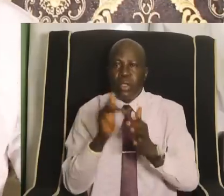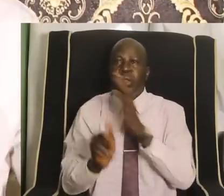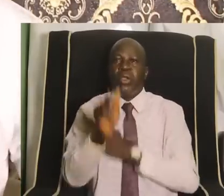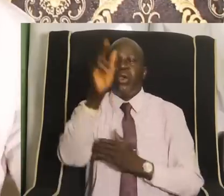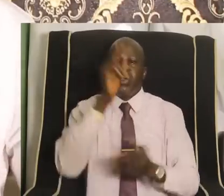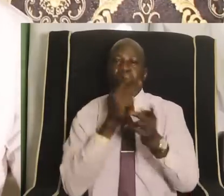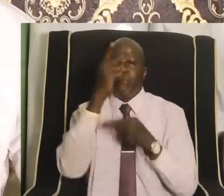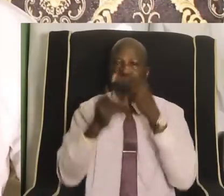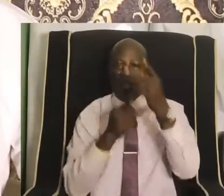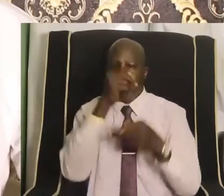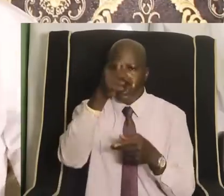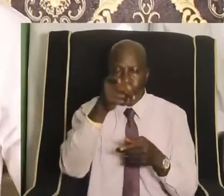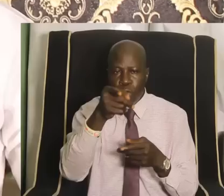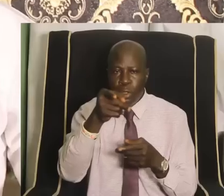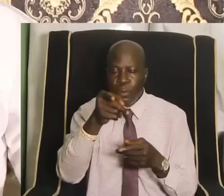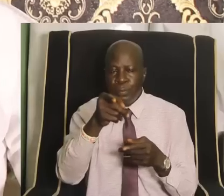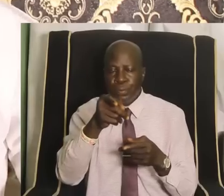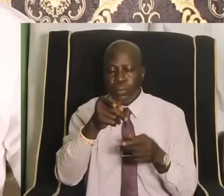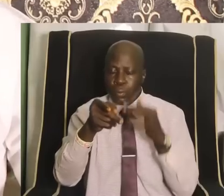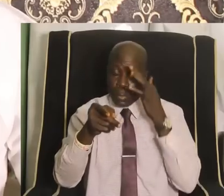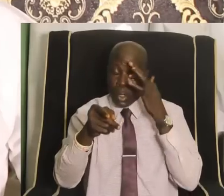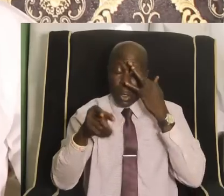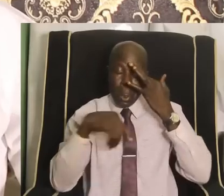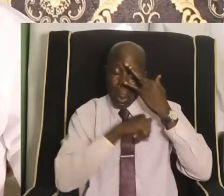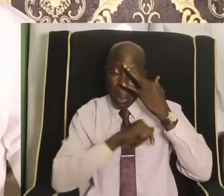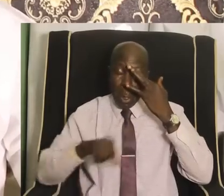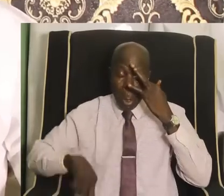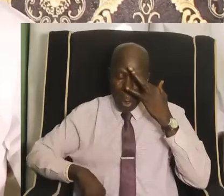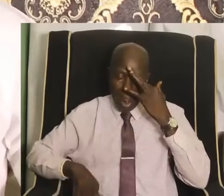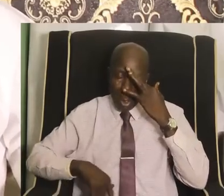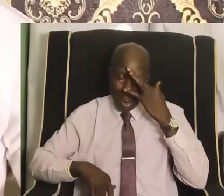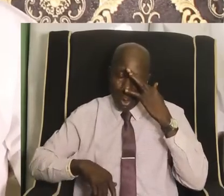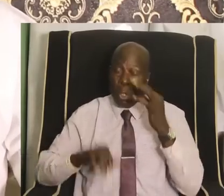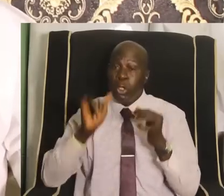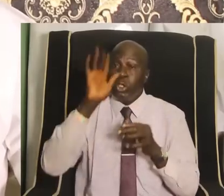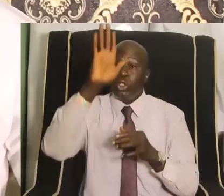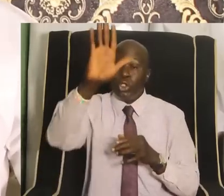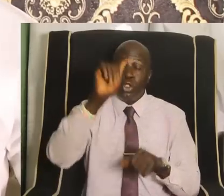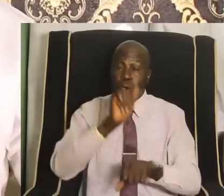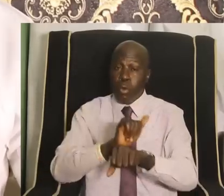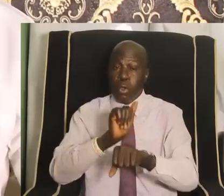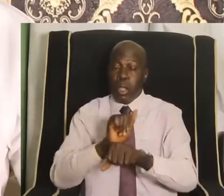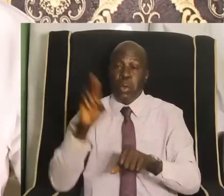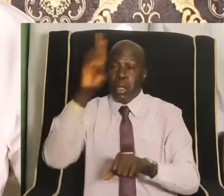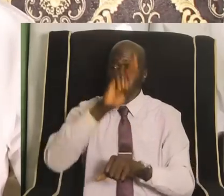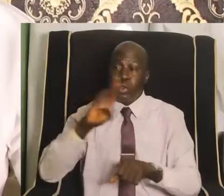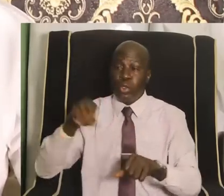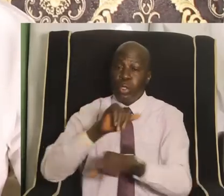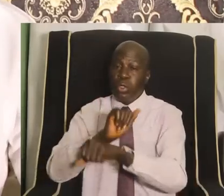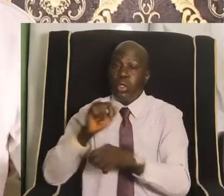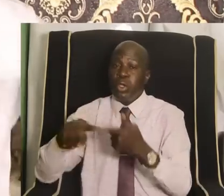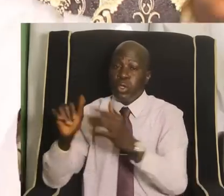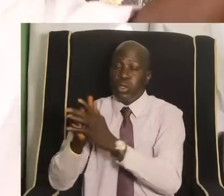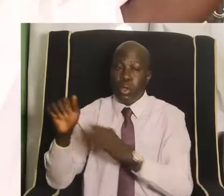be wo amen visit you Oluwa e wo Lord ise yin ni an lo ohun elo wonyi we are using these tools